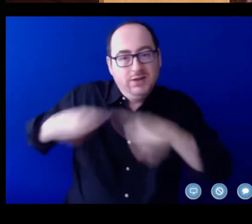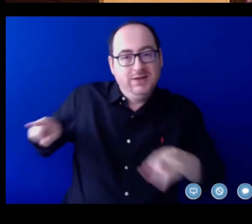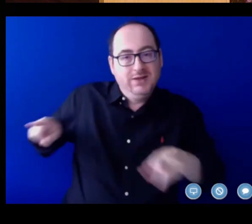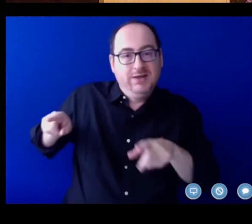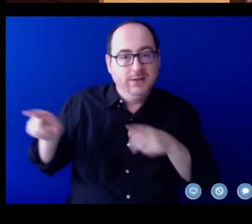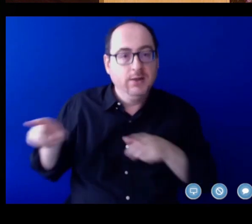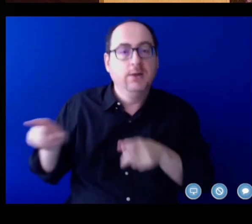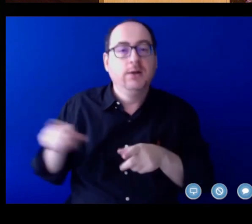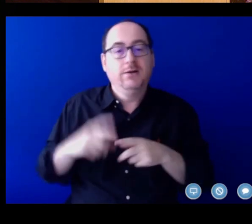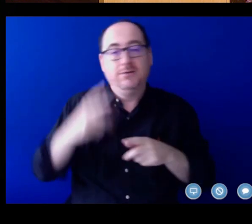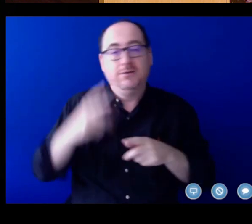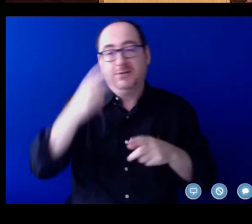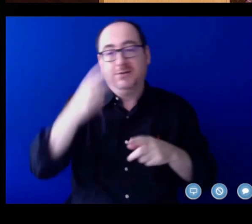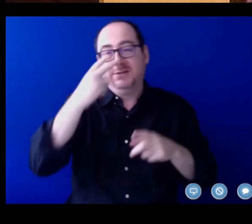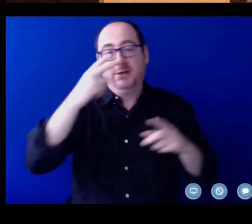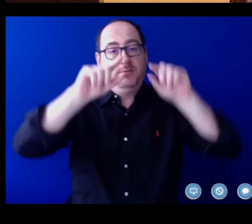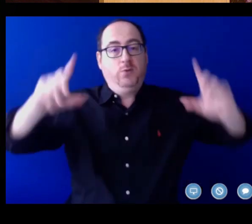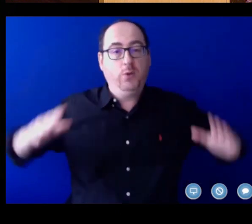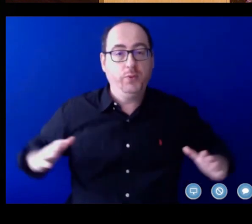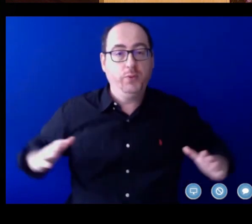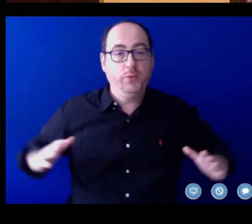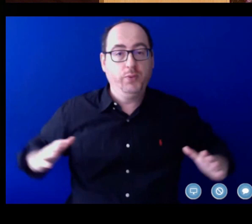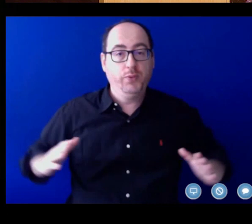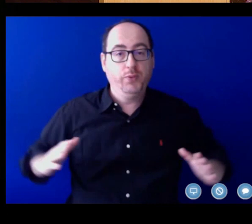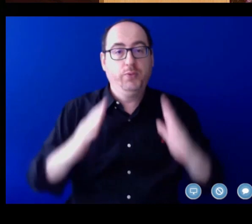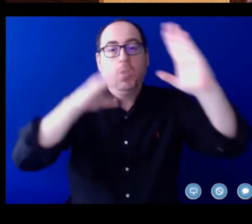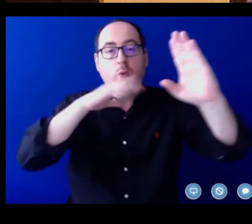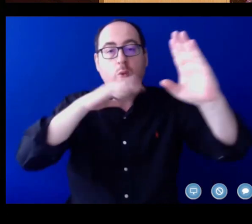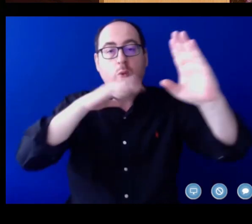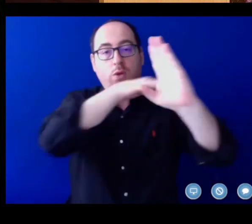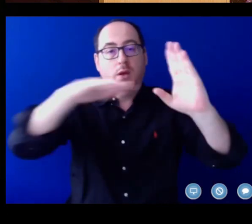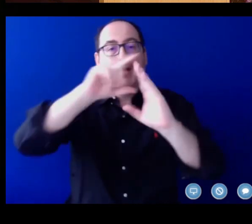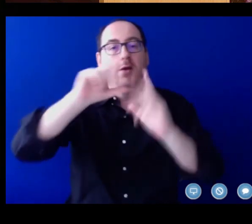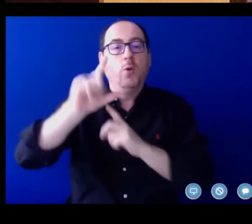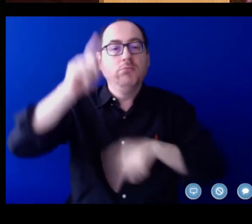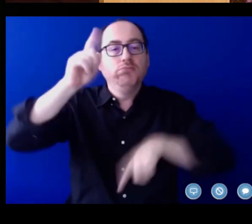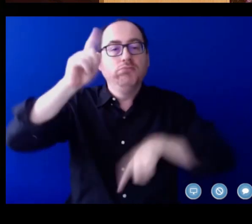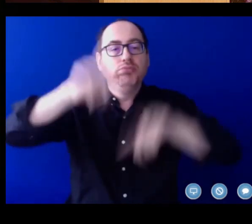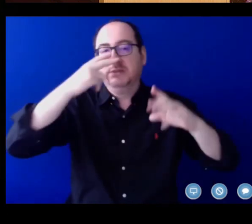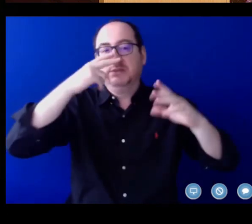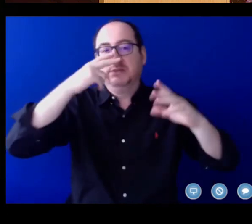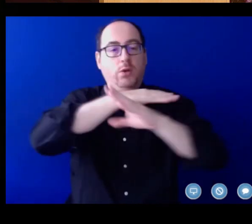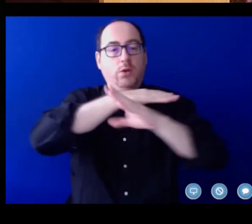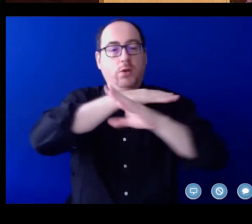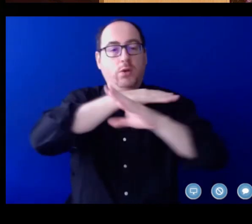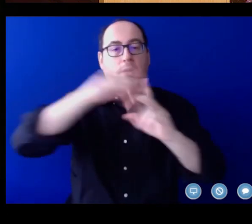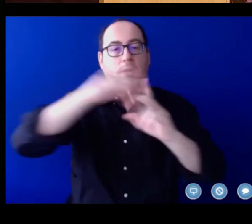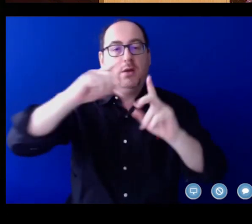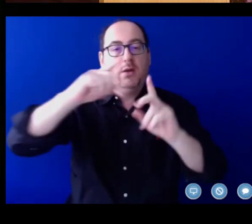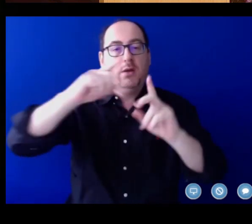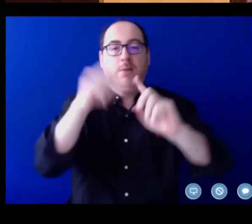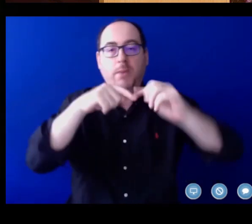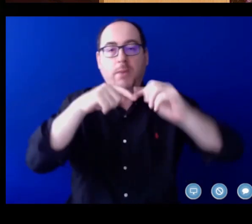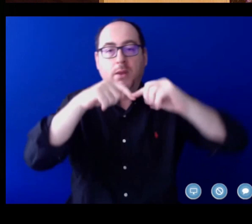are many unspoken rules, such as around courtesy, concepts of time, concepts of personal space, body